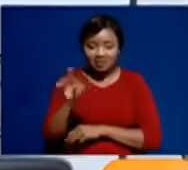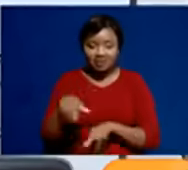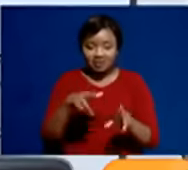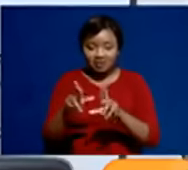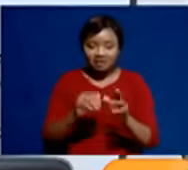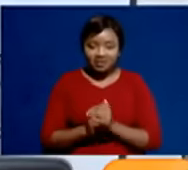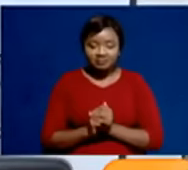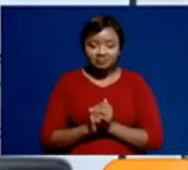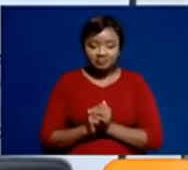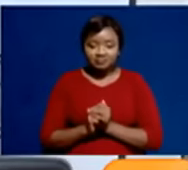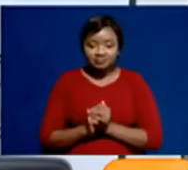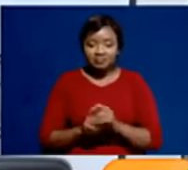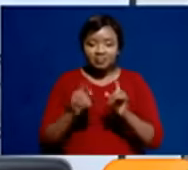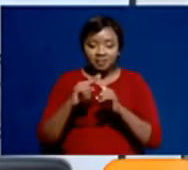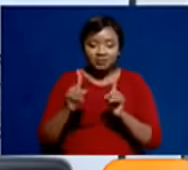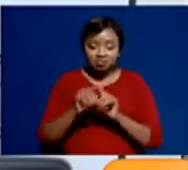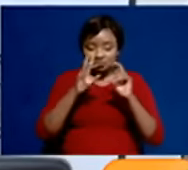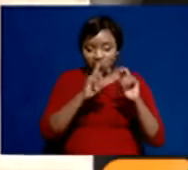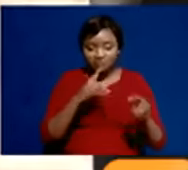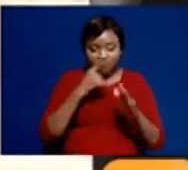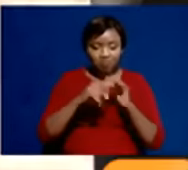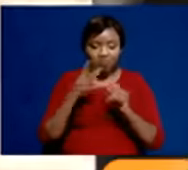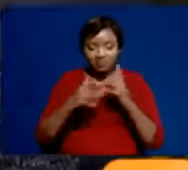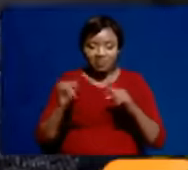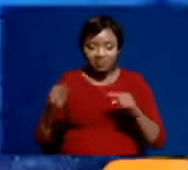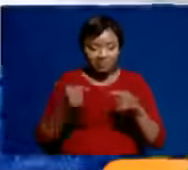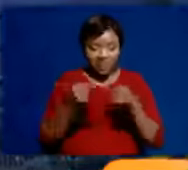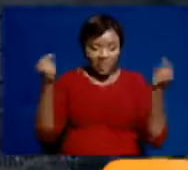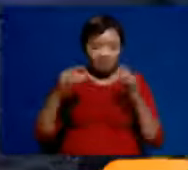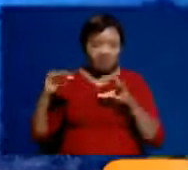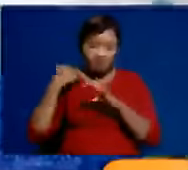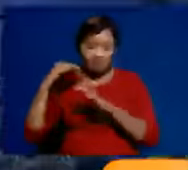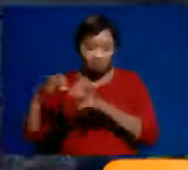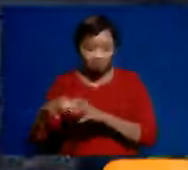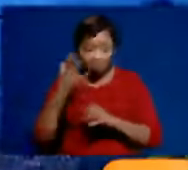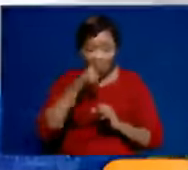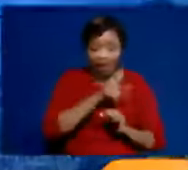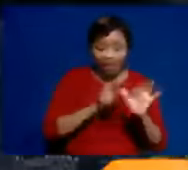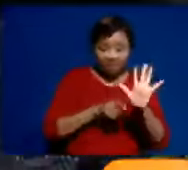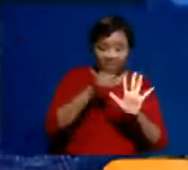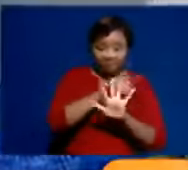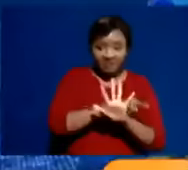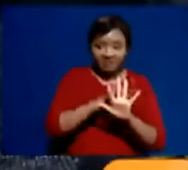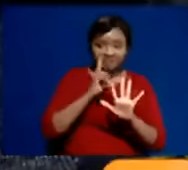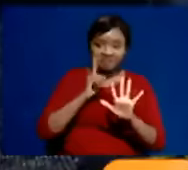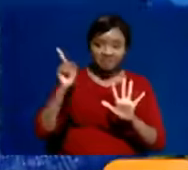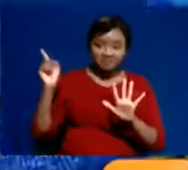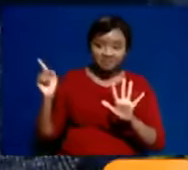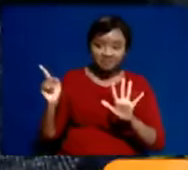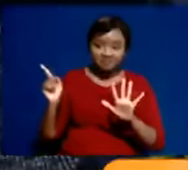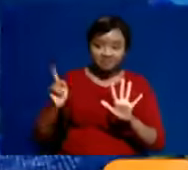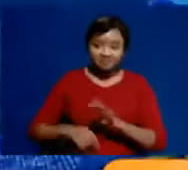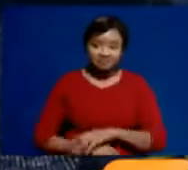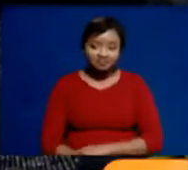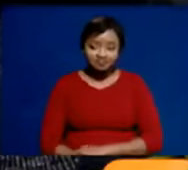the preliminary investigation suggesting possible gang rivalry. The gang of five members identified by charge sheet as